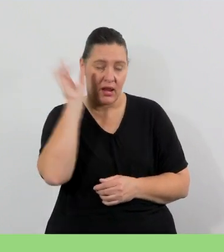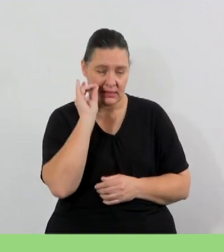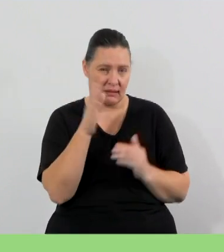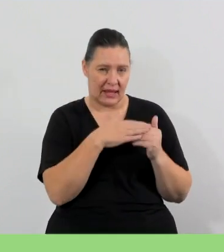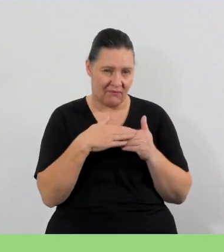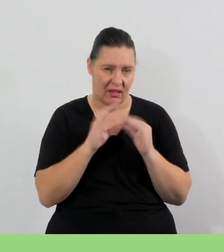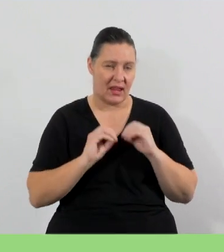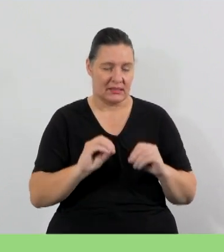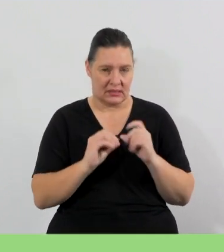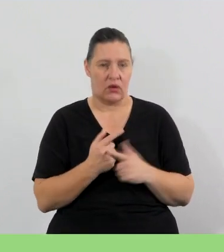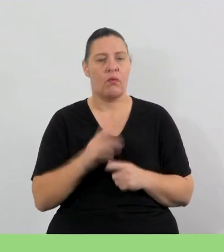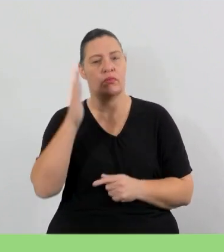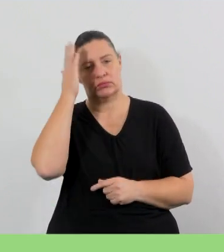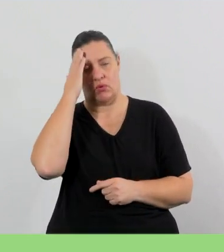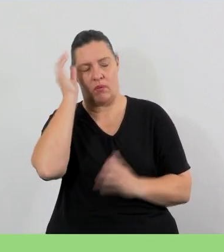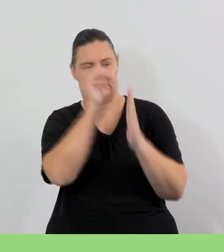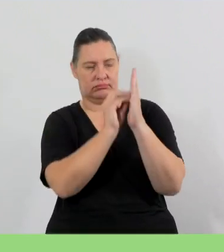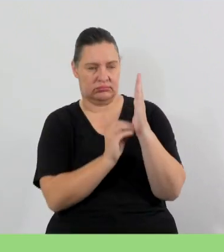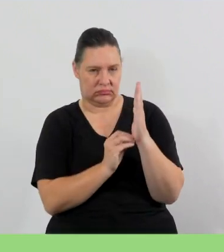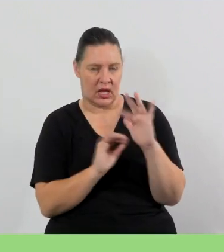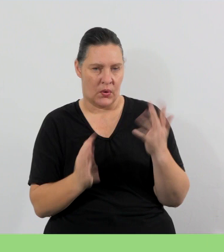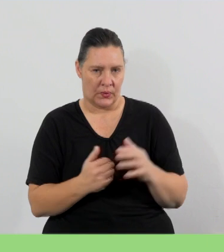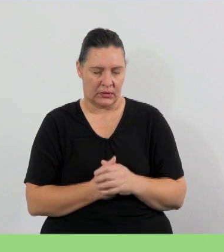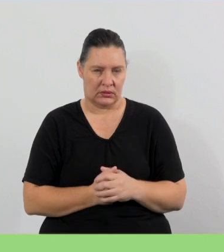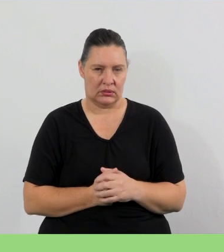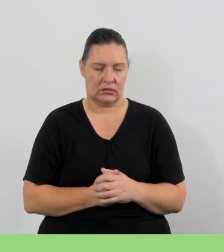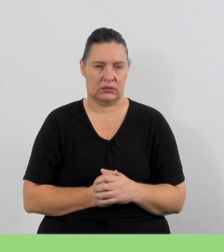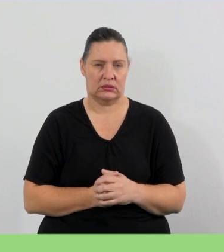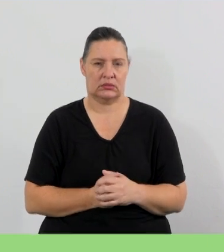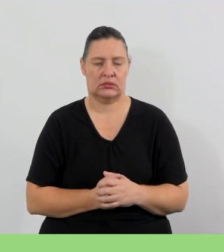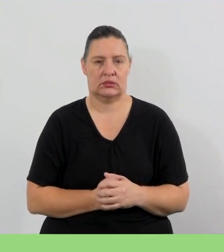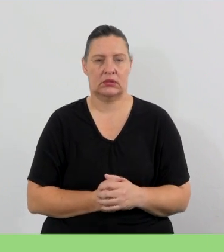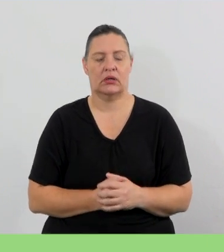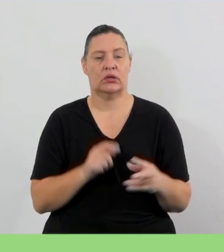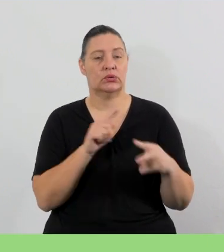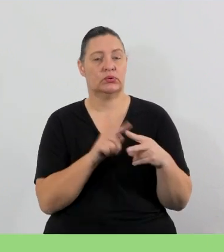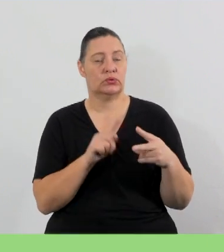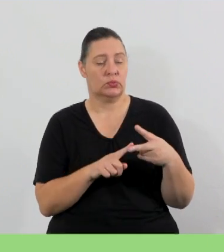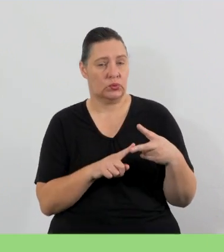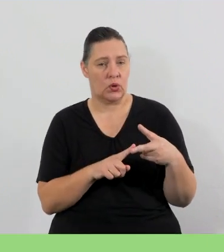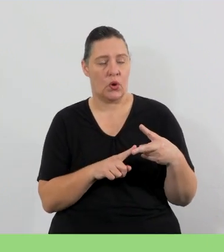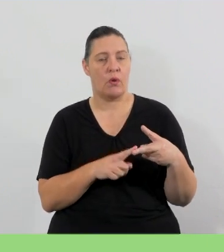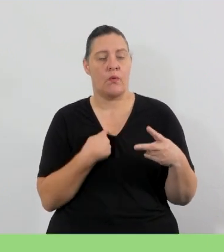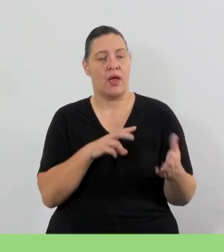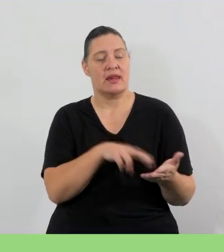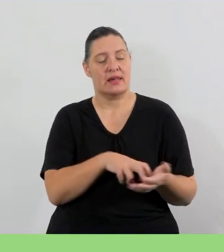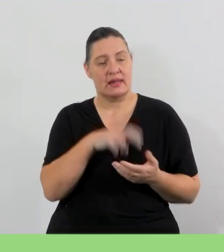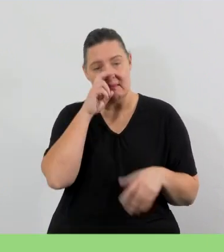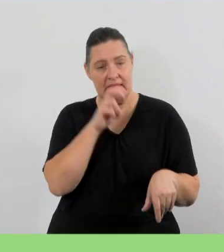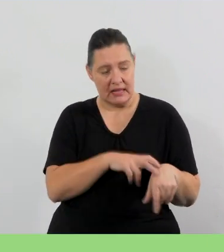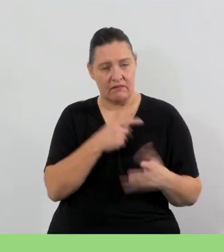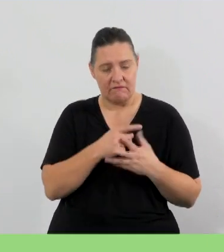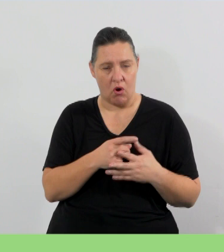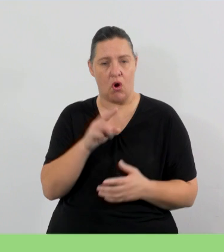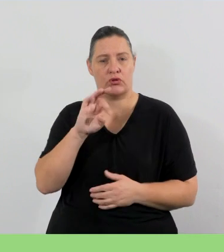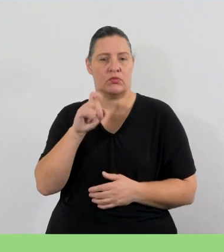and listening carefully during the lesson, you would have been able to now tell me what are the two things that we require in order